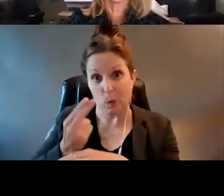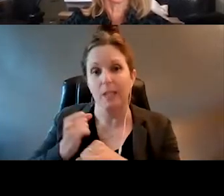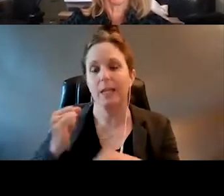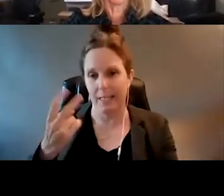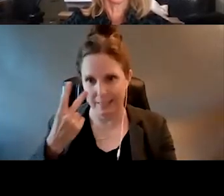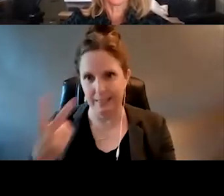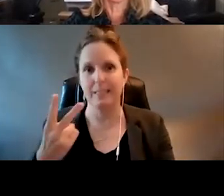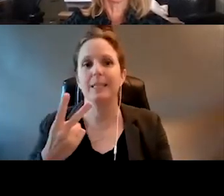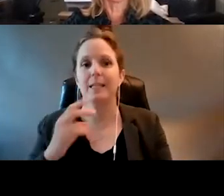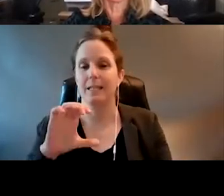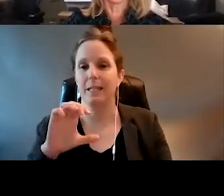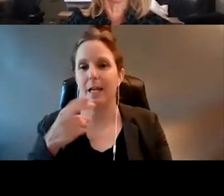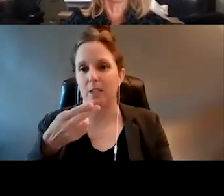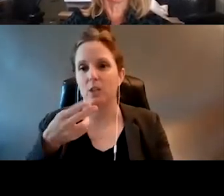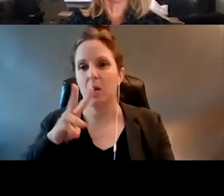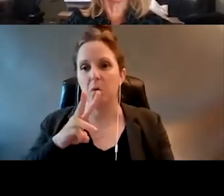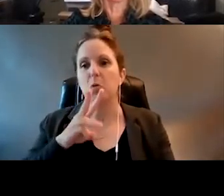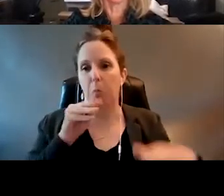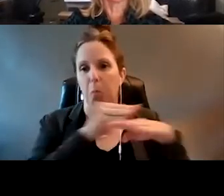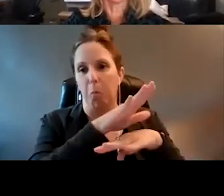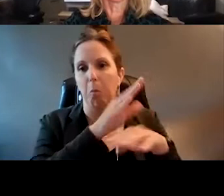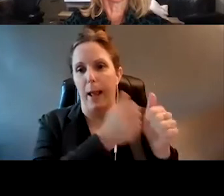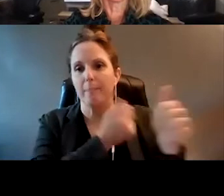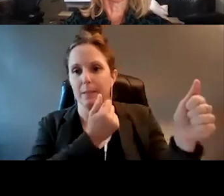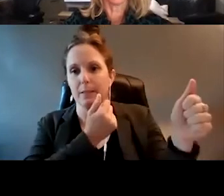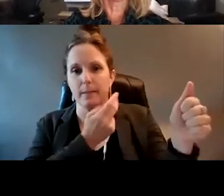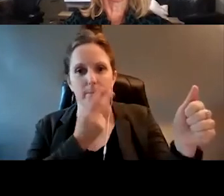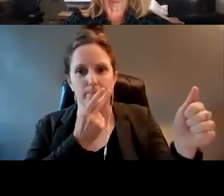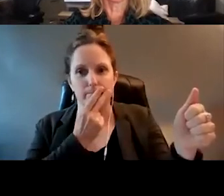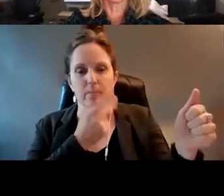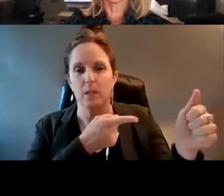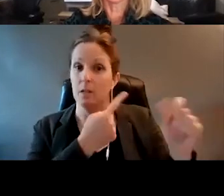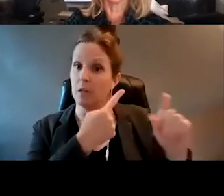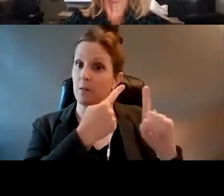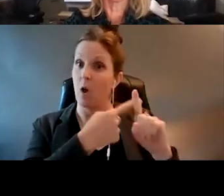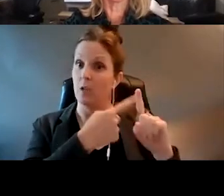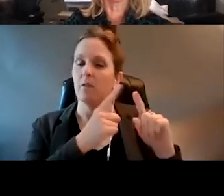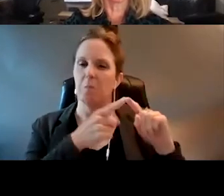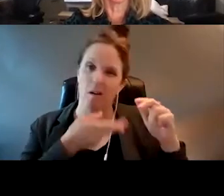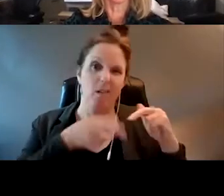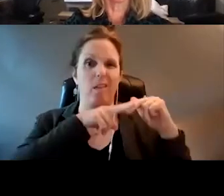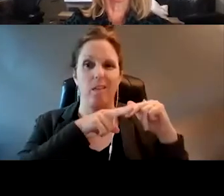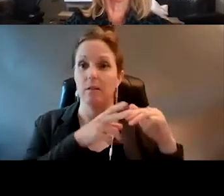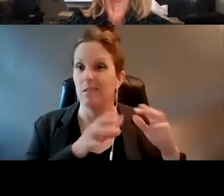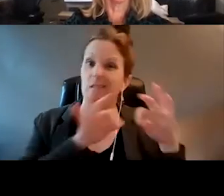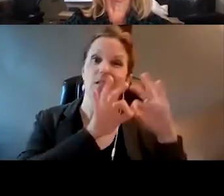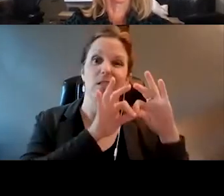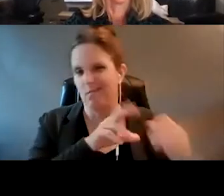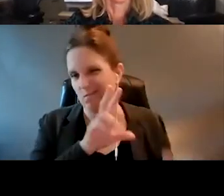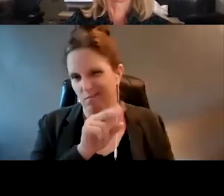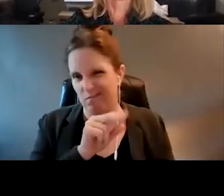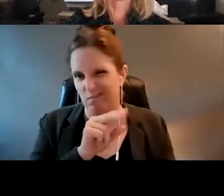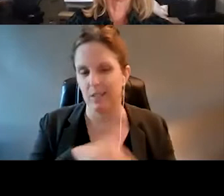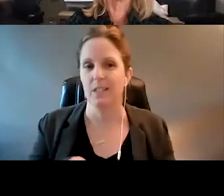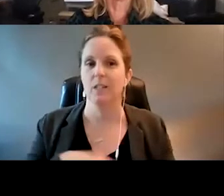abstinence. And then the same cartoon or graph, if you just look at varenicline use,